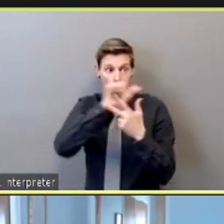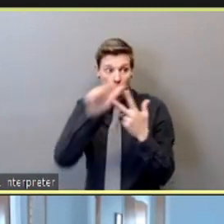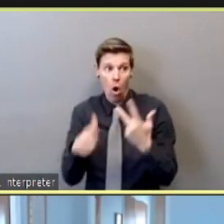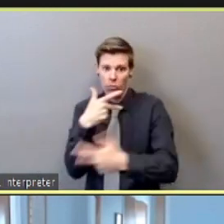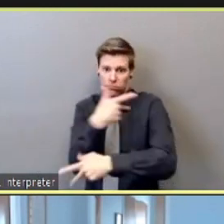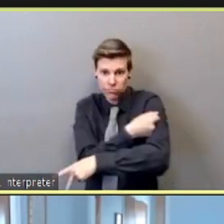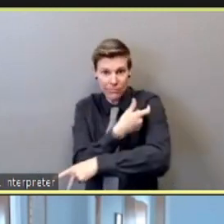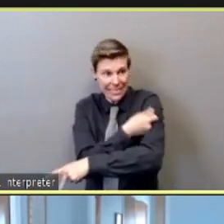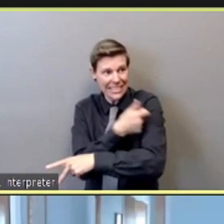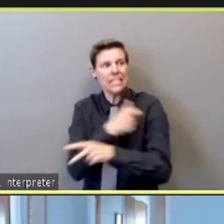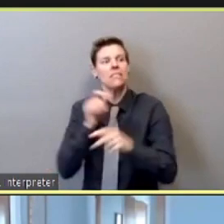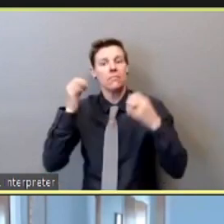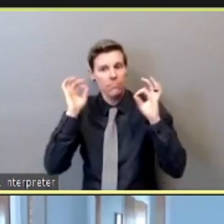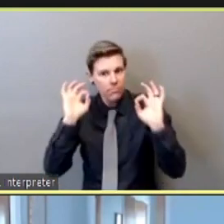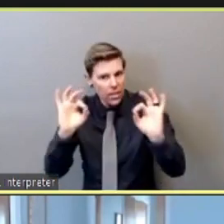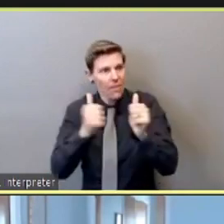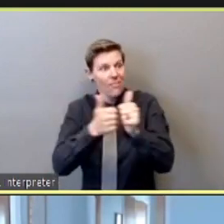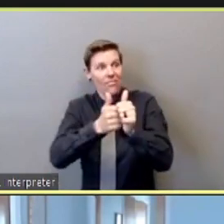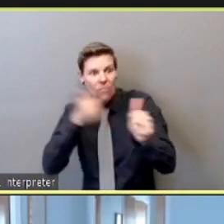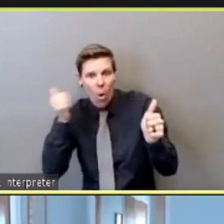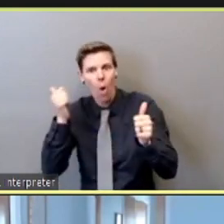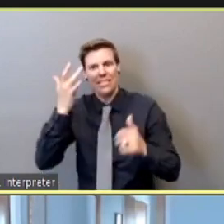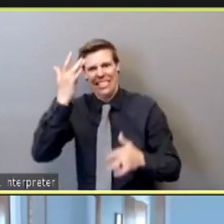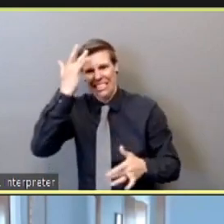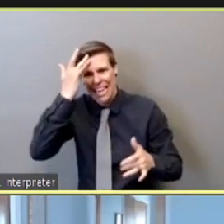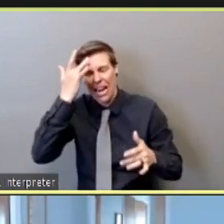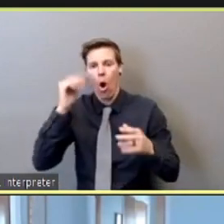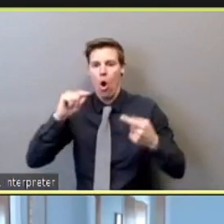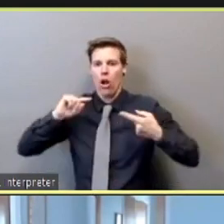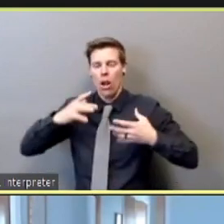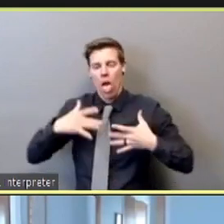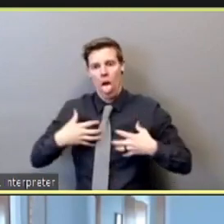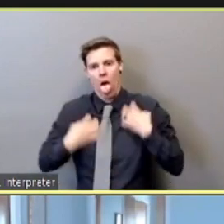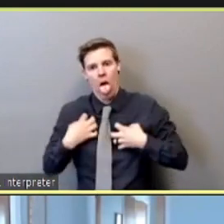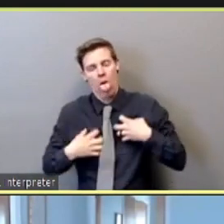and Pfizer. Next slide.